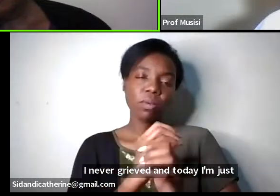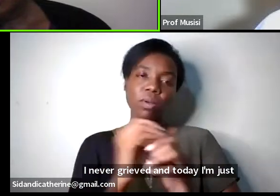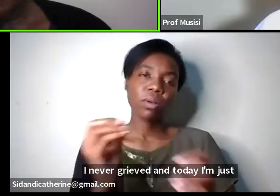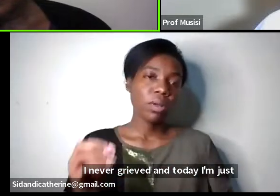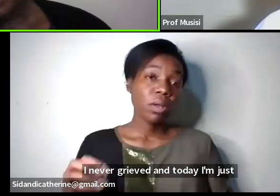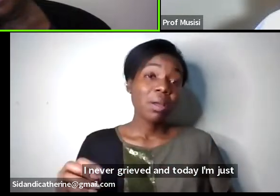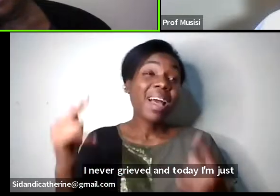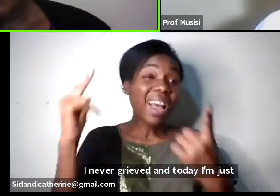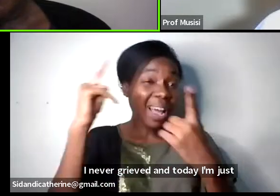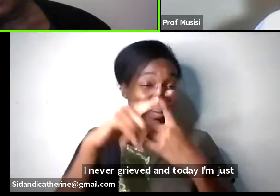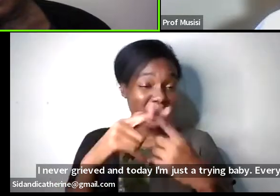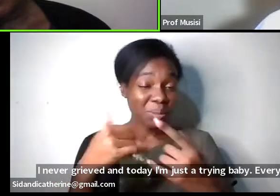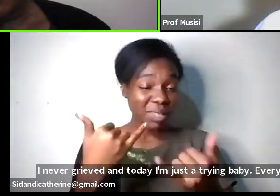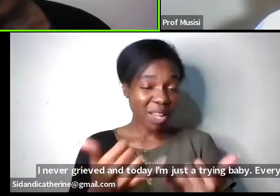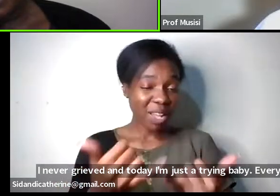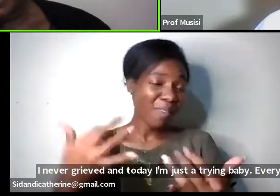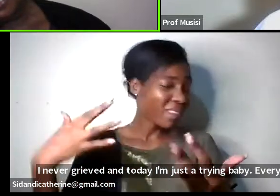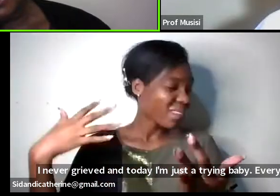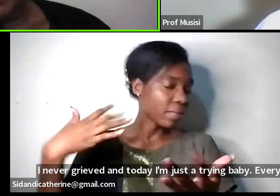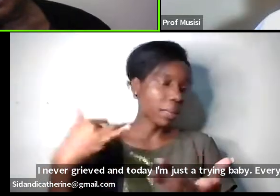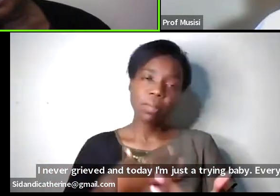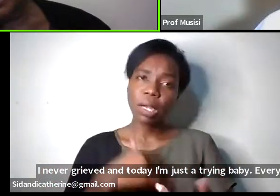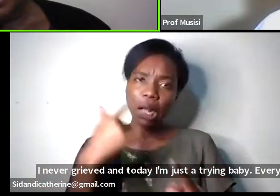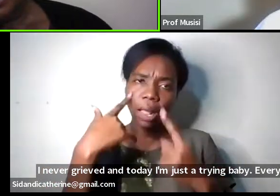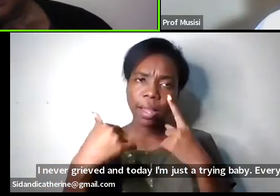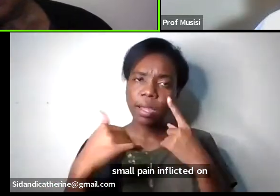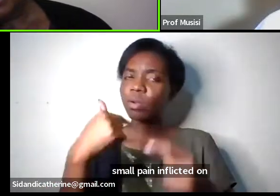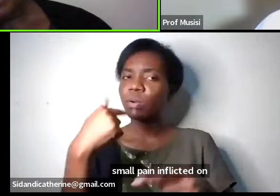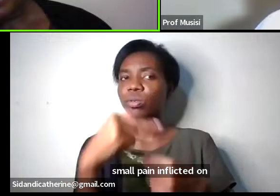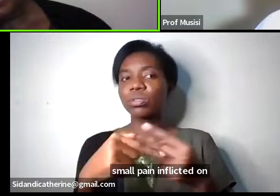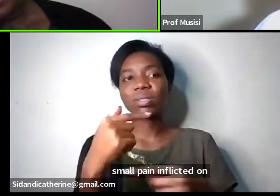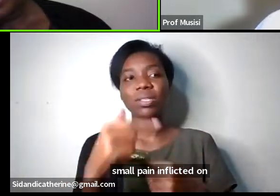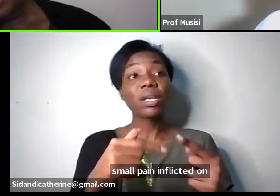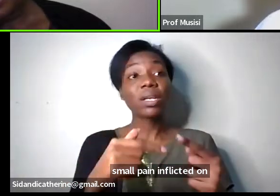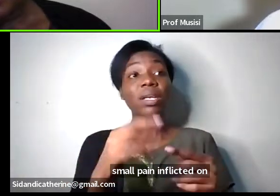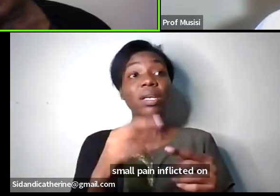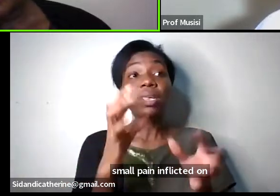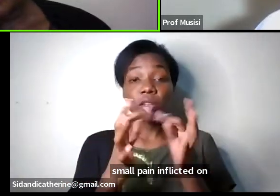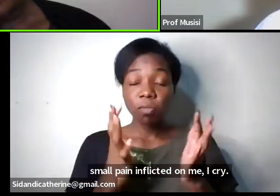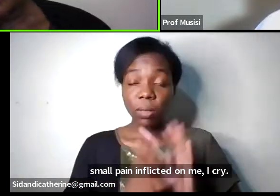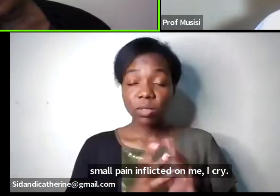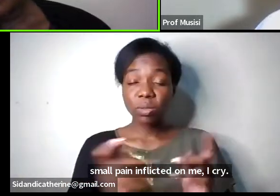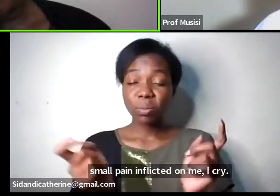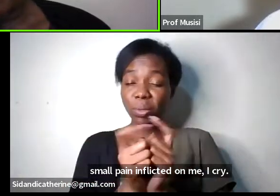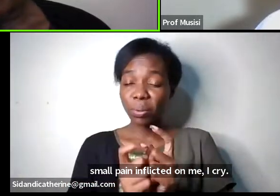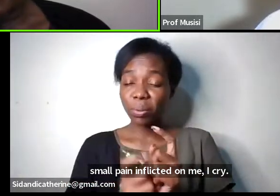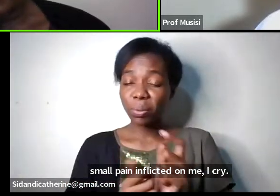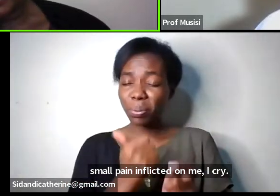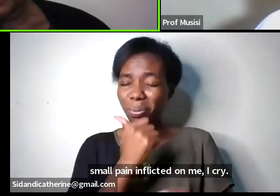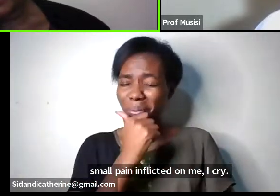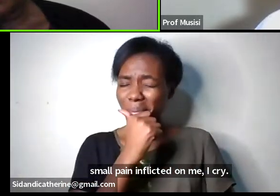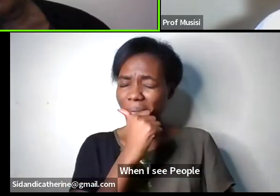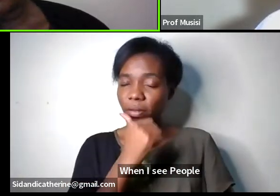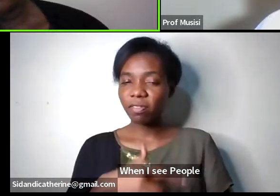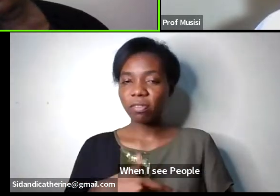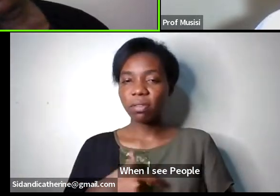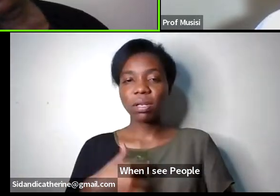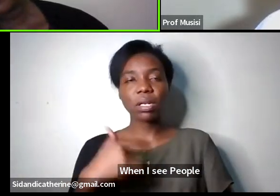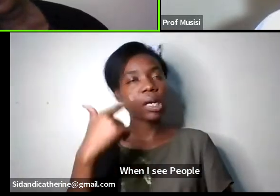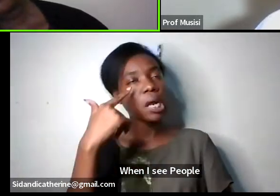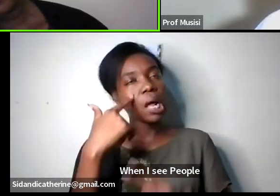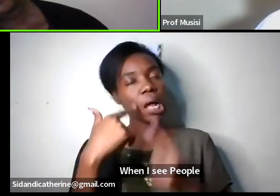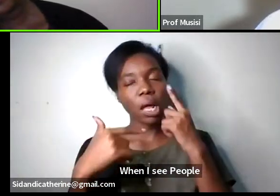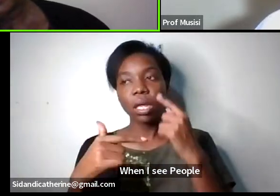Every small pain inflicted on me, I cry. When I see people crying, even strangers,